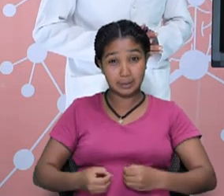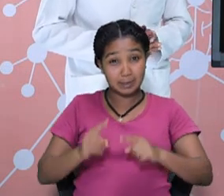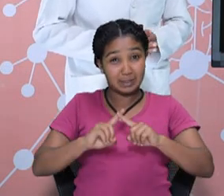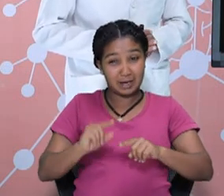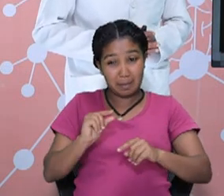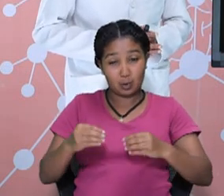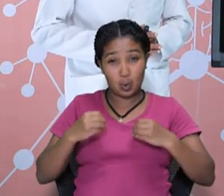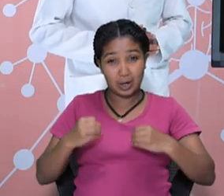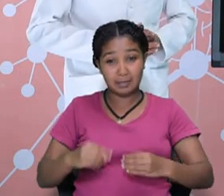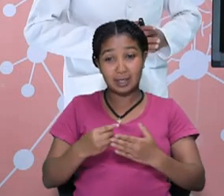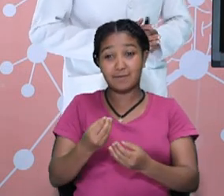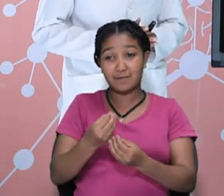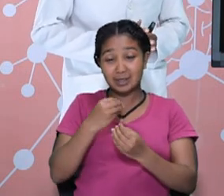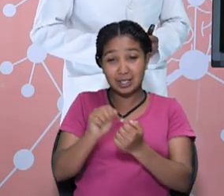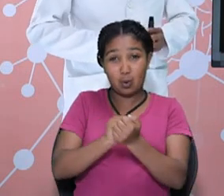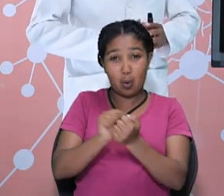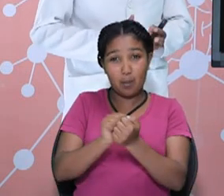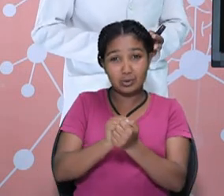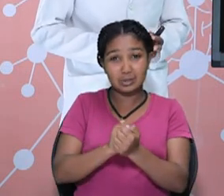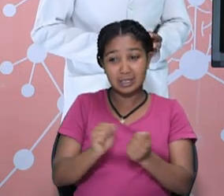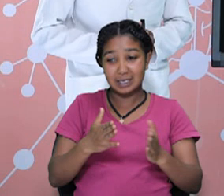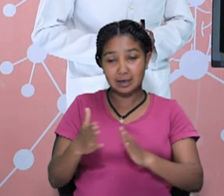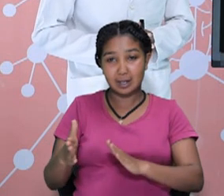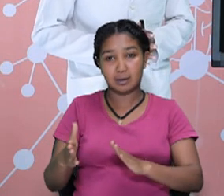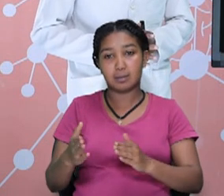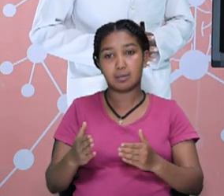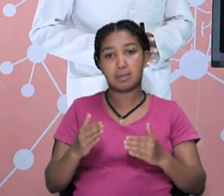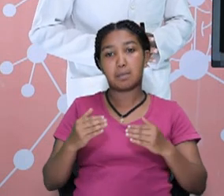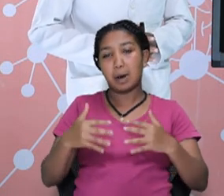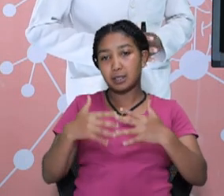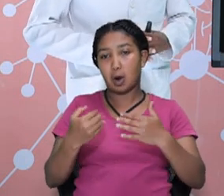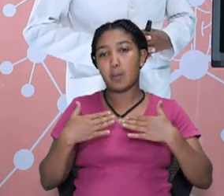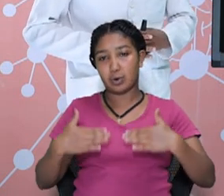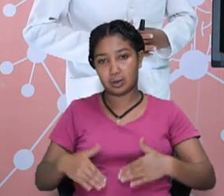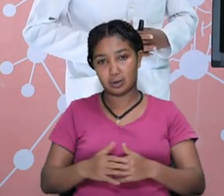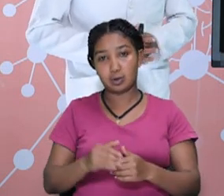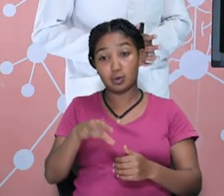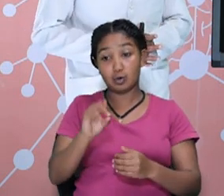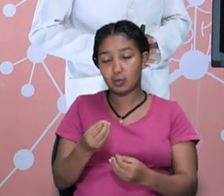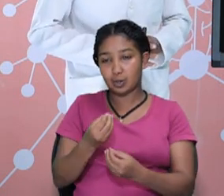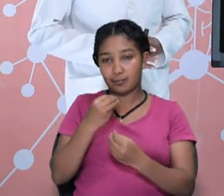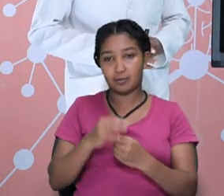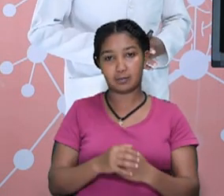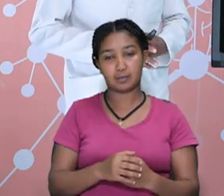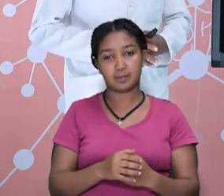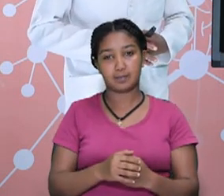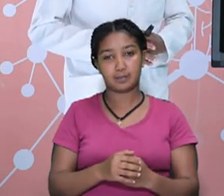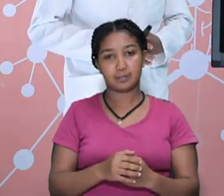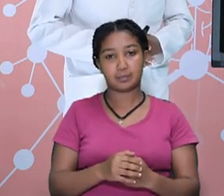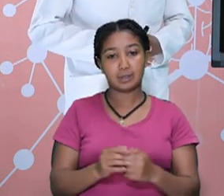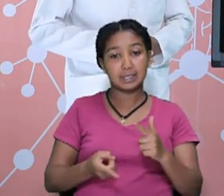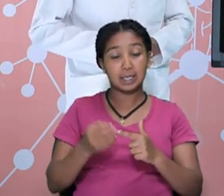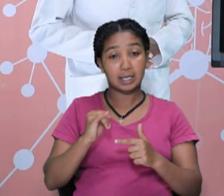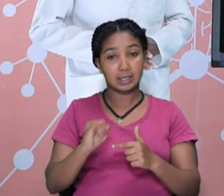especially microorganisms, they feed or decompose on the dead matter bodies in order to get their food.